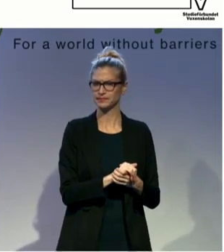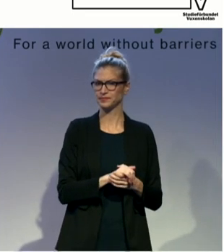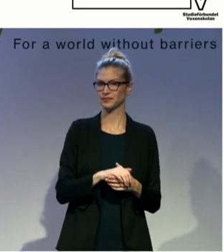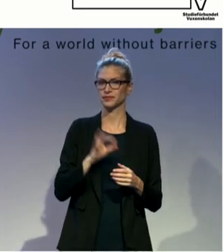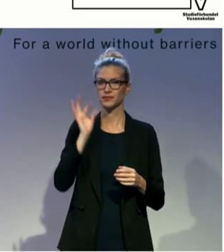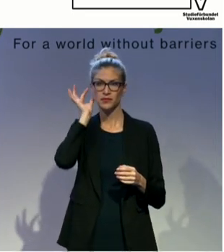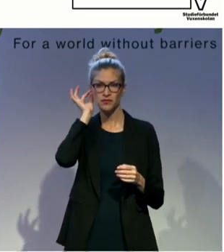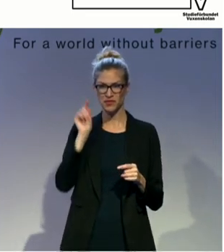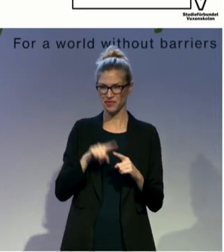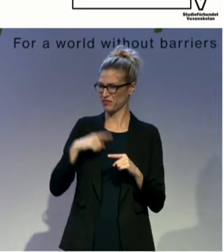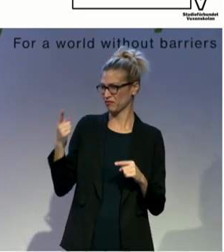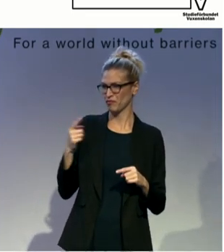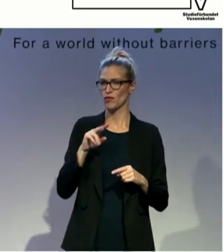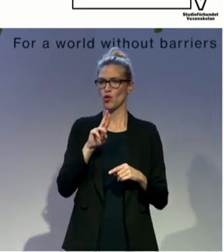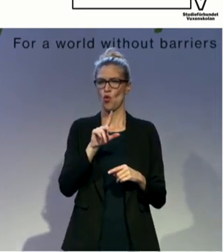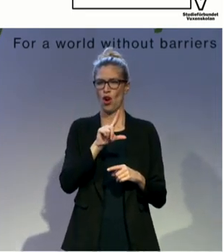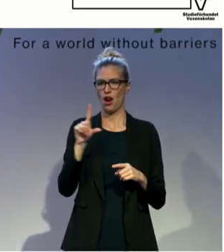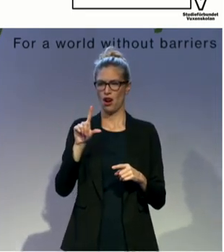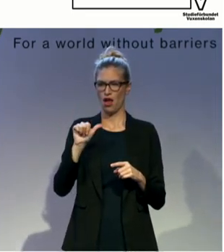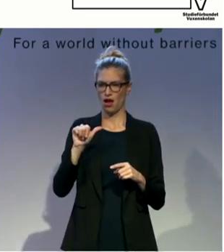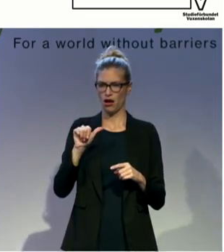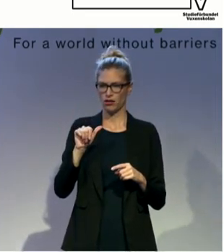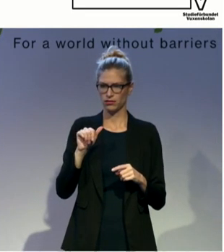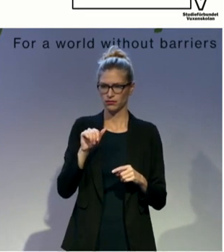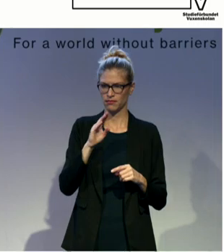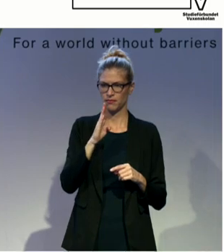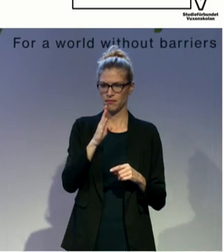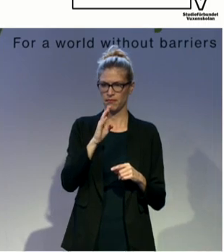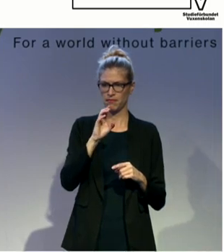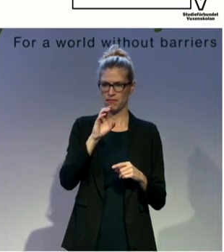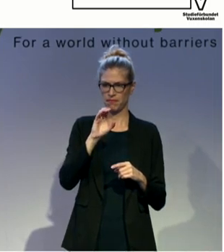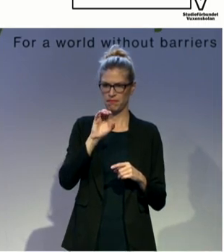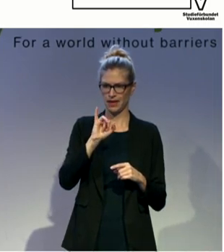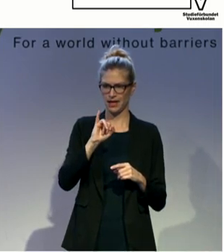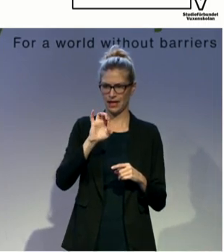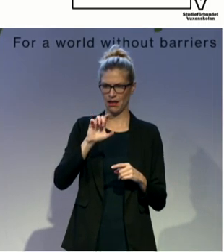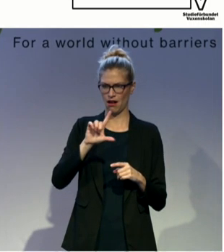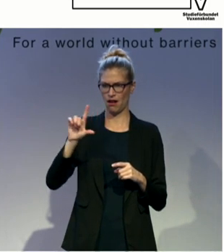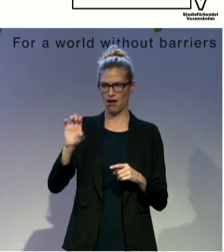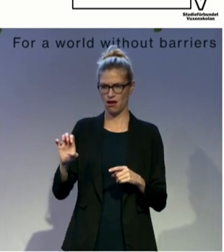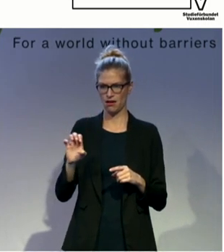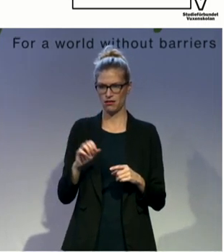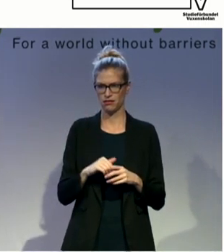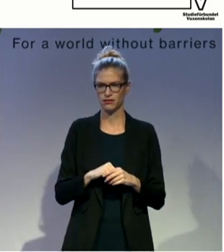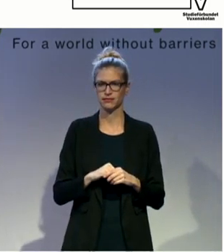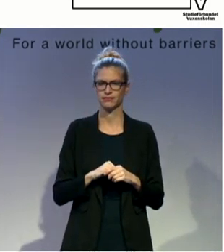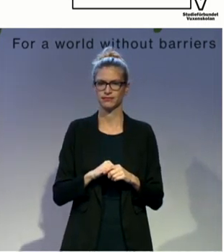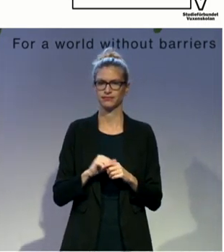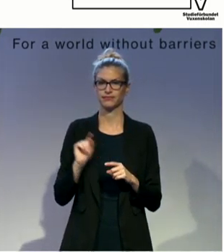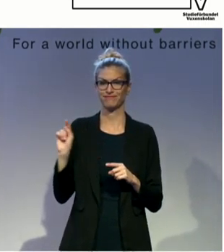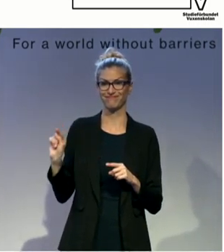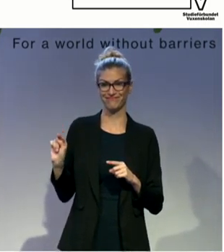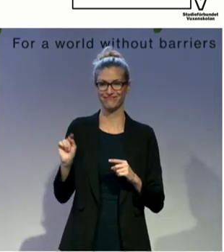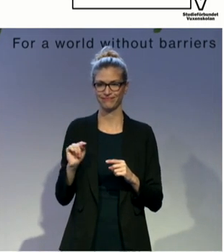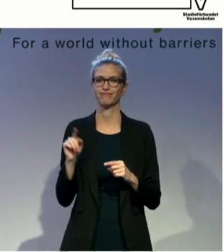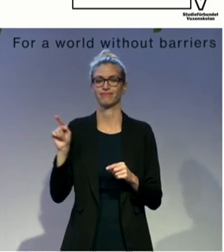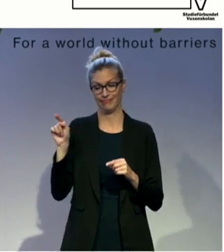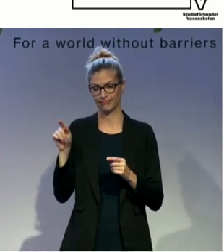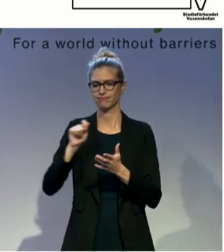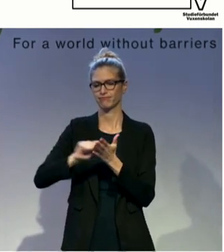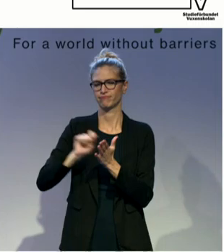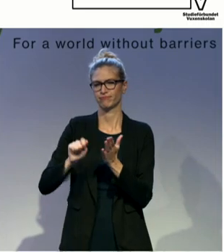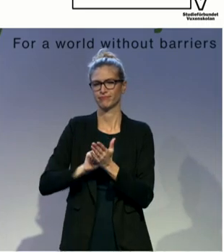you, Kjell. My name is Ulla Bohman and I'm an easy to read language expert. And I'm the author of the